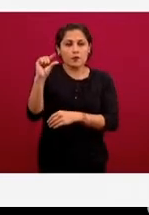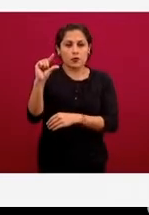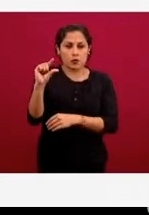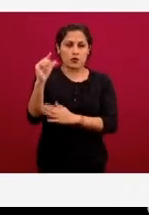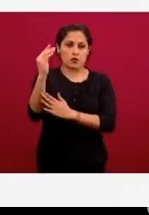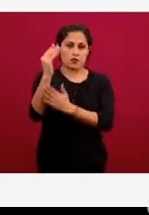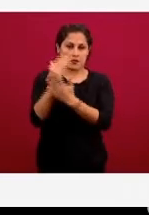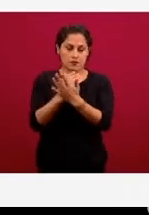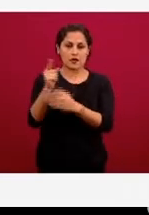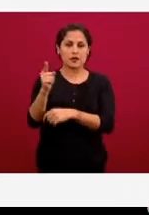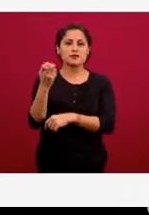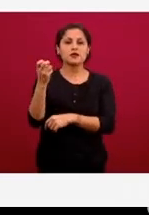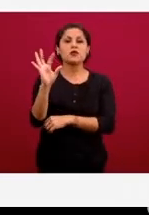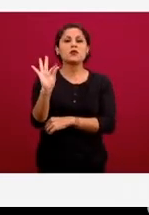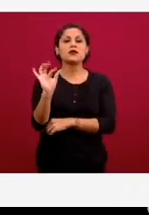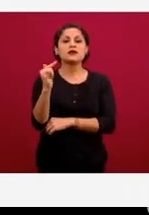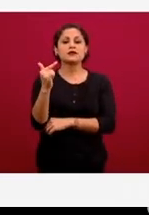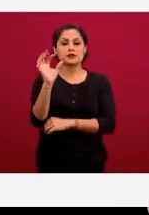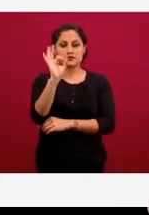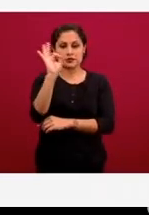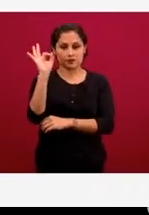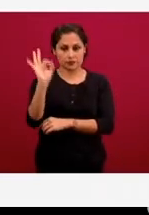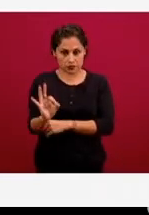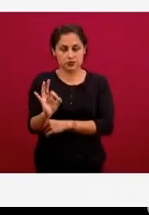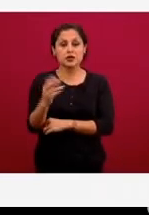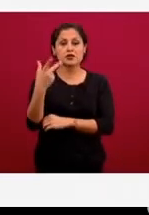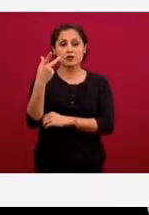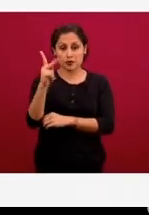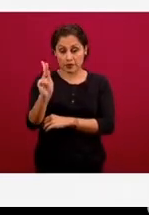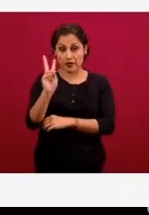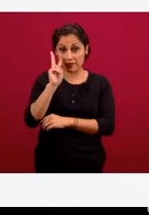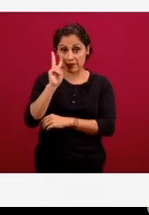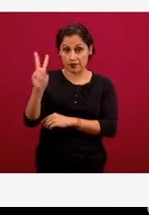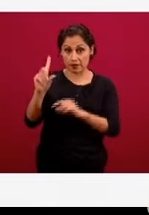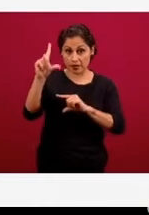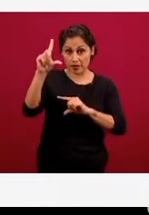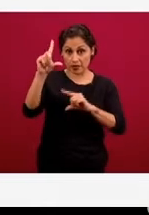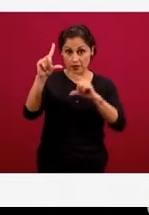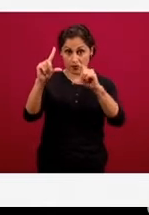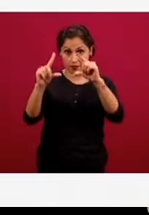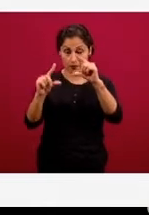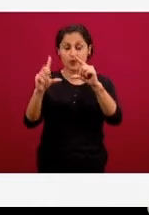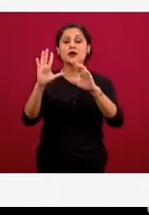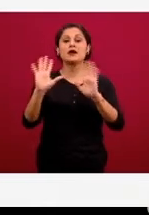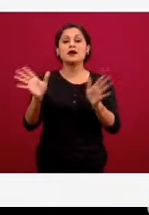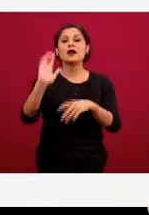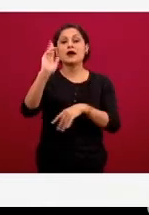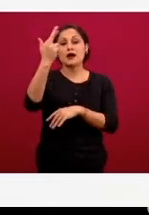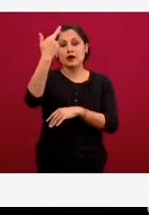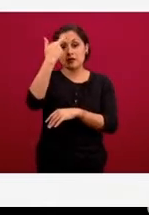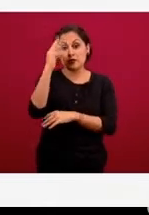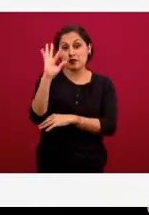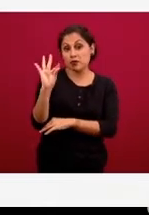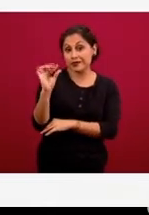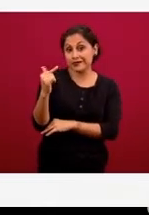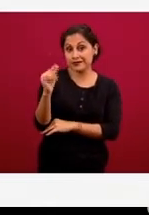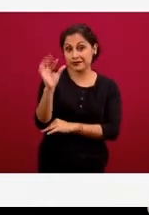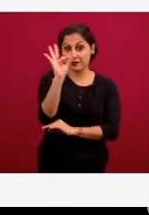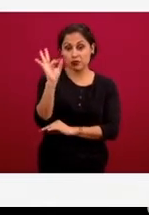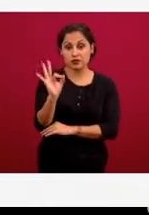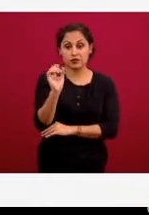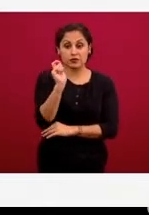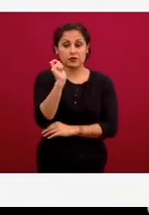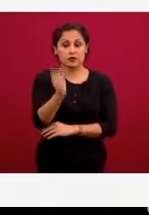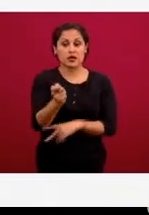point to 45.6. It used to be at 47%, which was representing people who